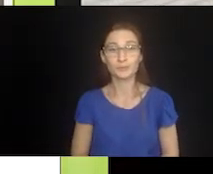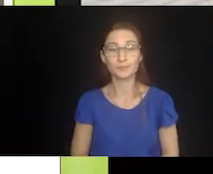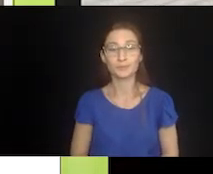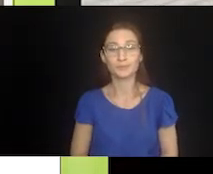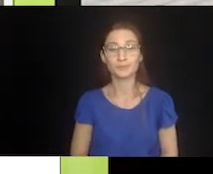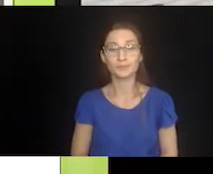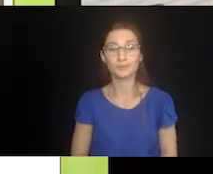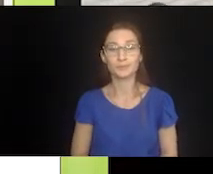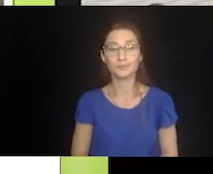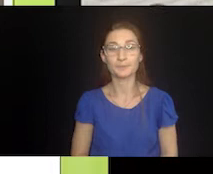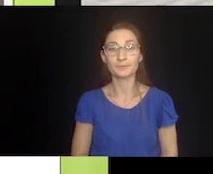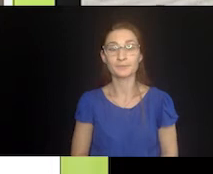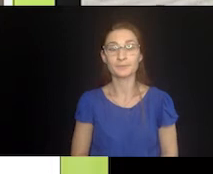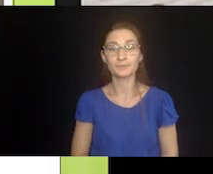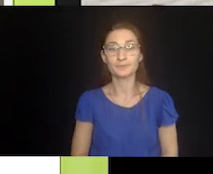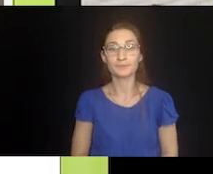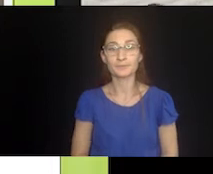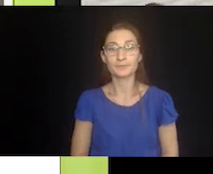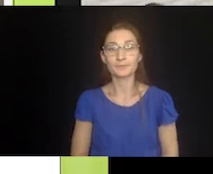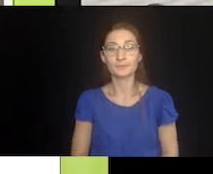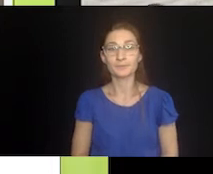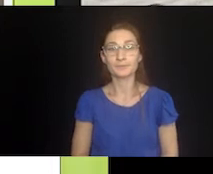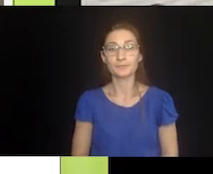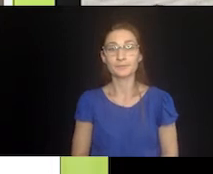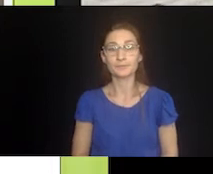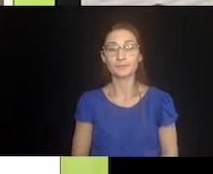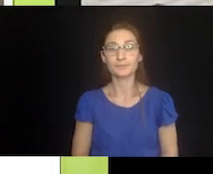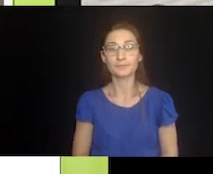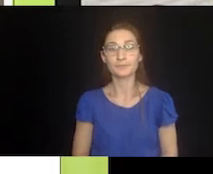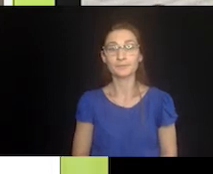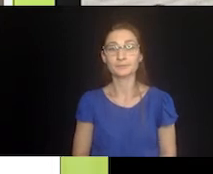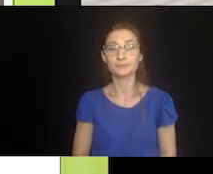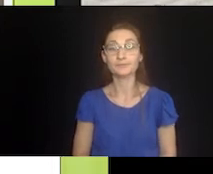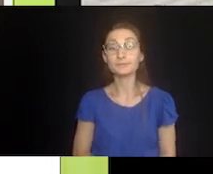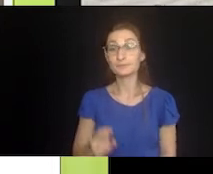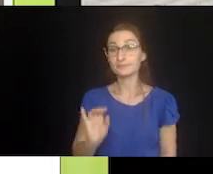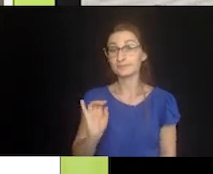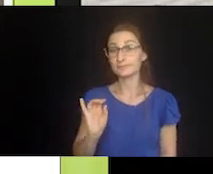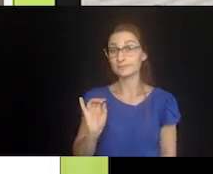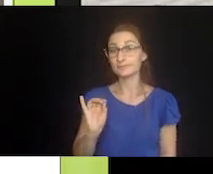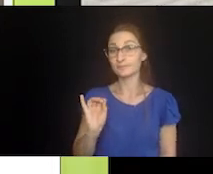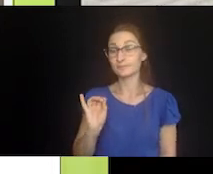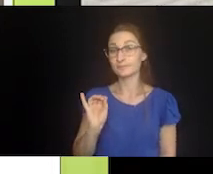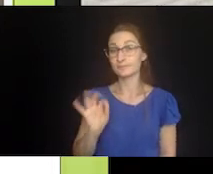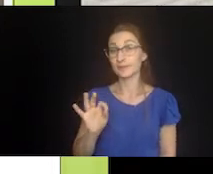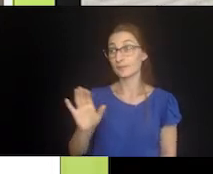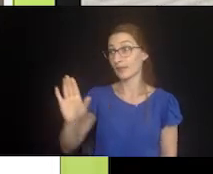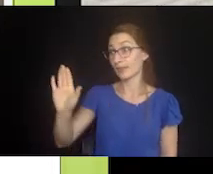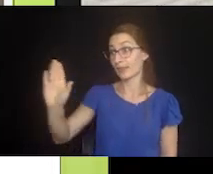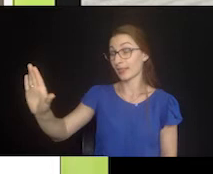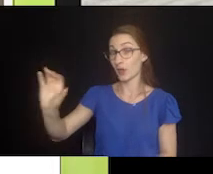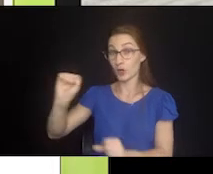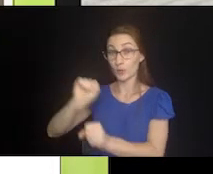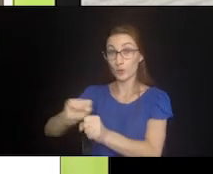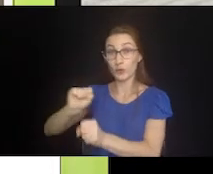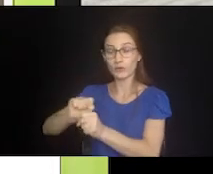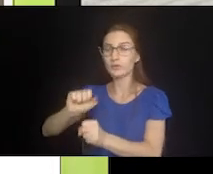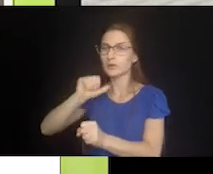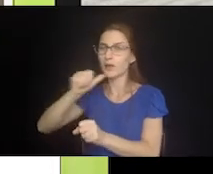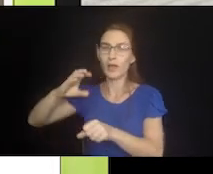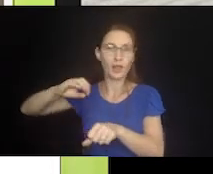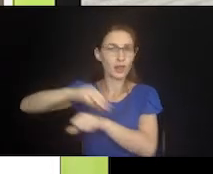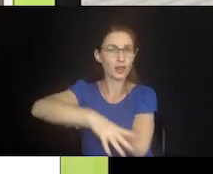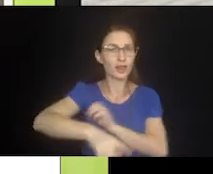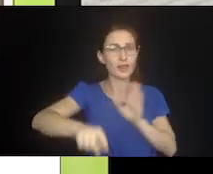ground on the one issue that you're working on. And as long as something that they're working on